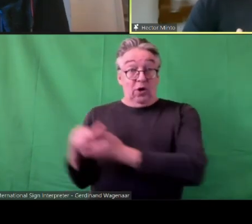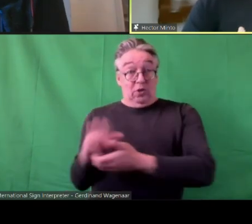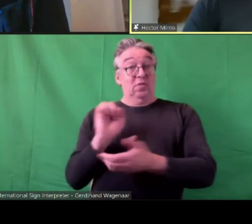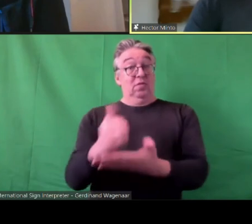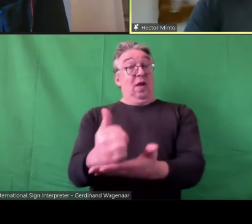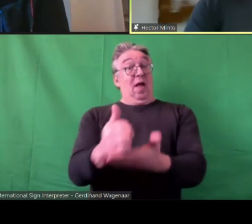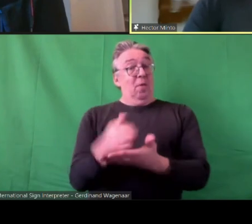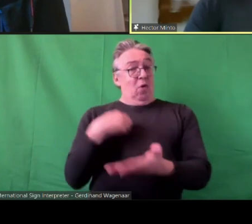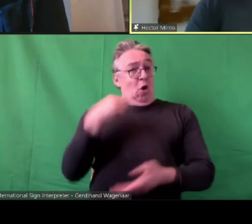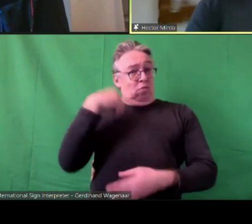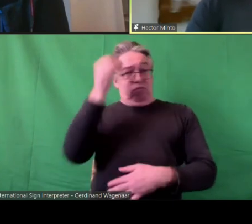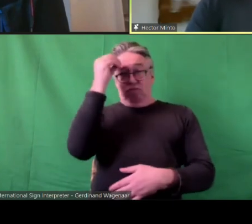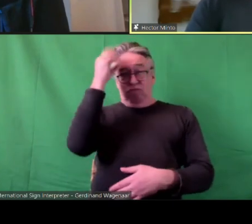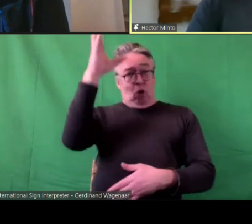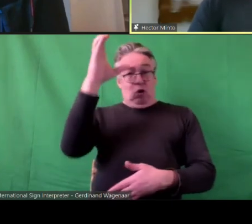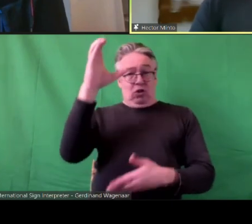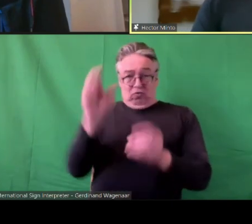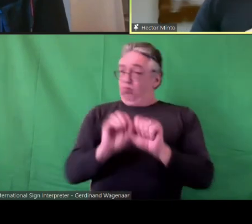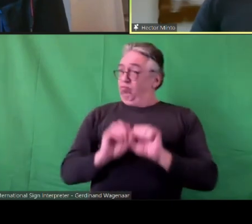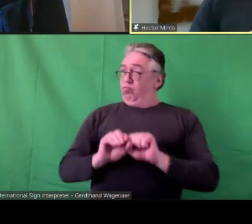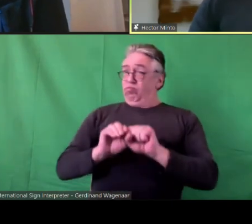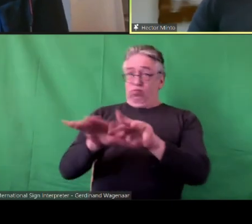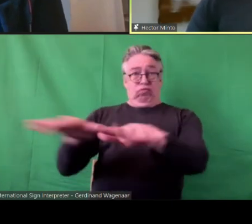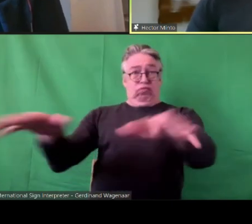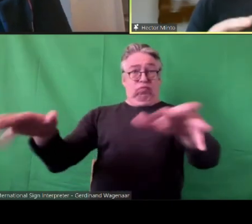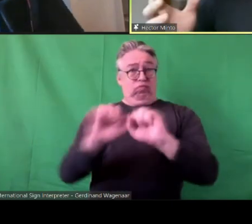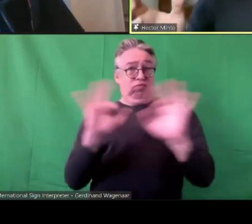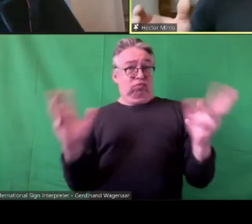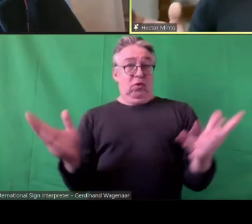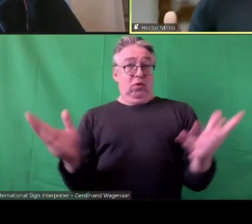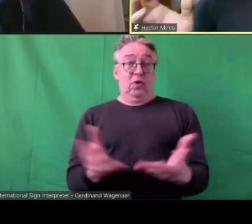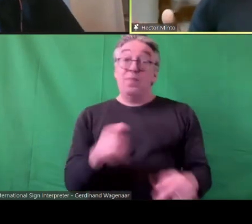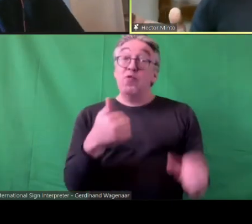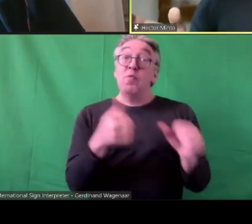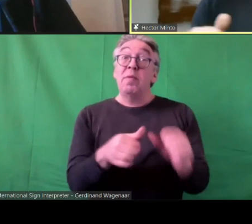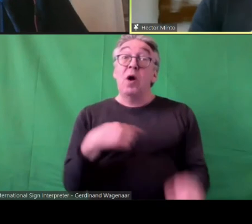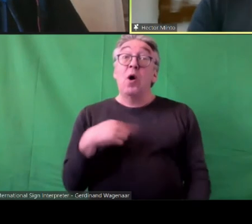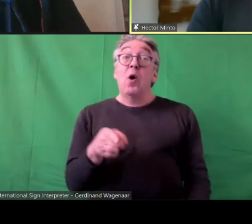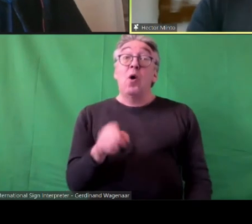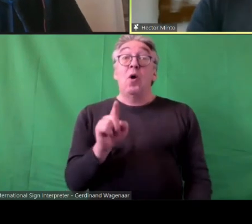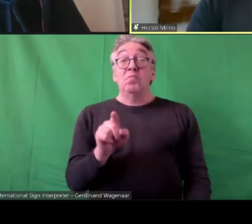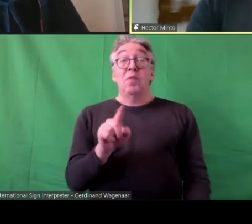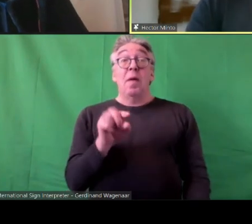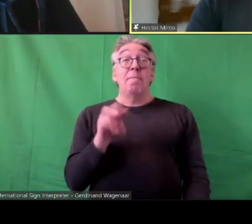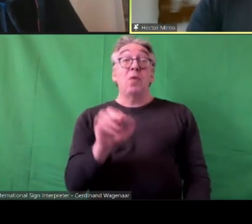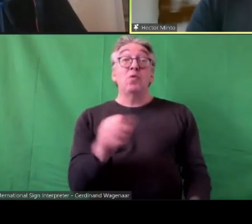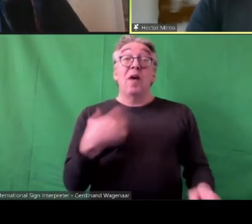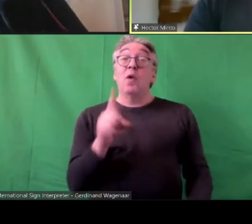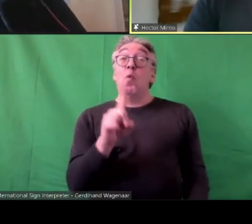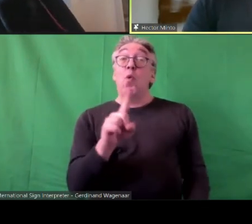knowledge to customers all around the world. Remember, Microsoft employs approximately 150,000, 160,000 people